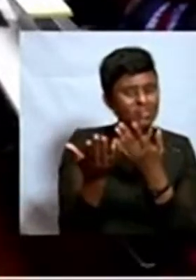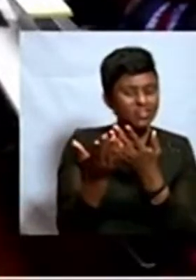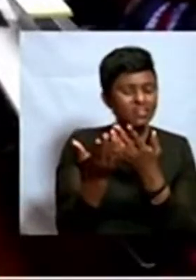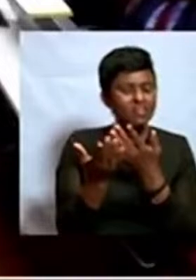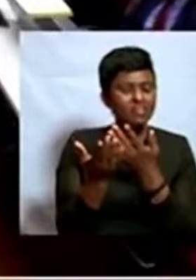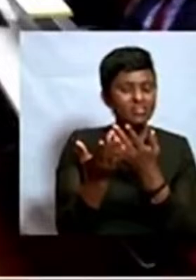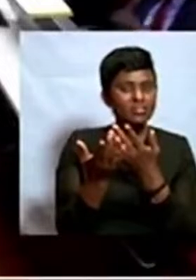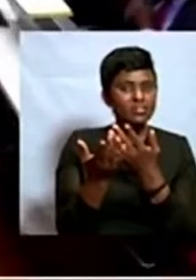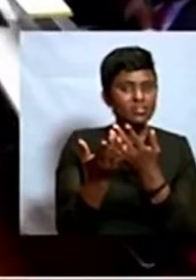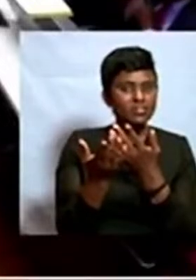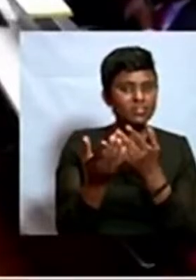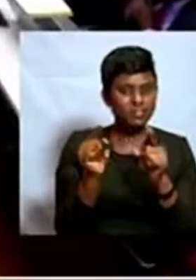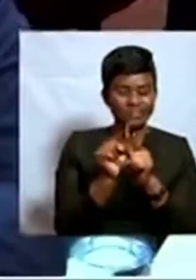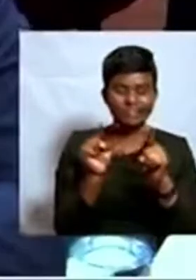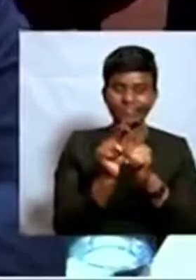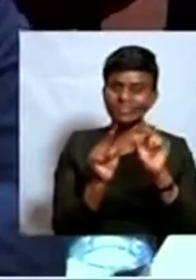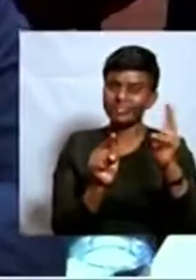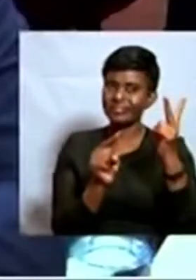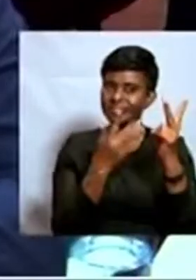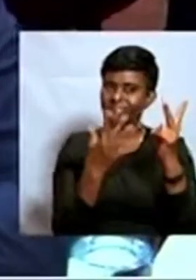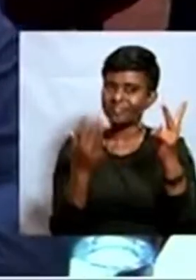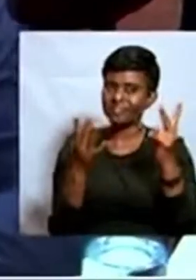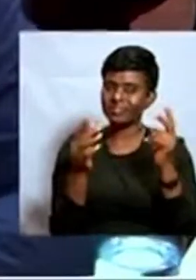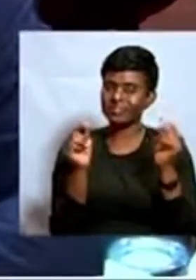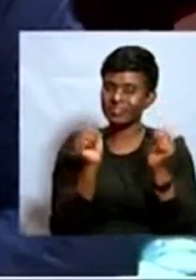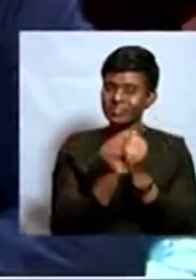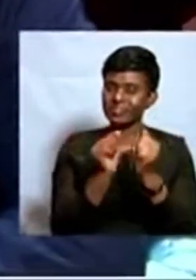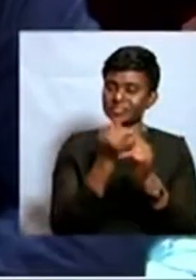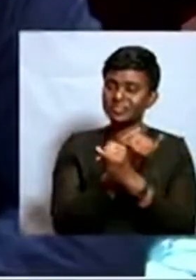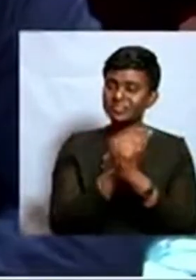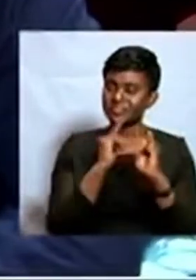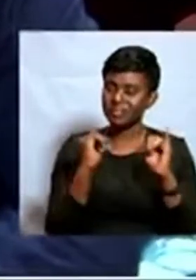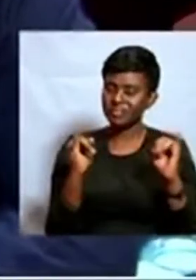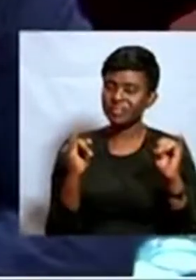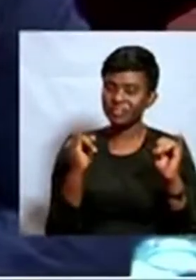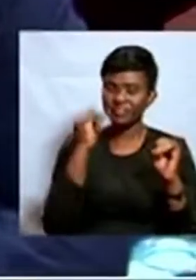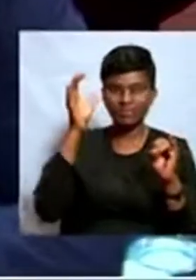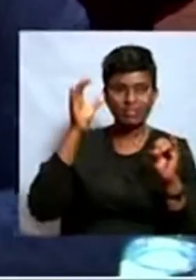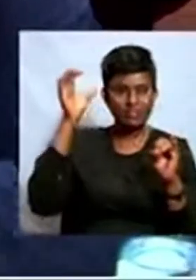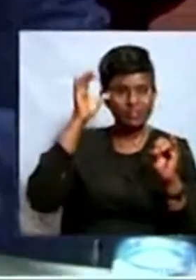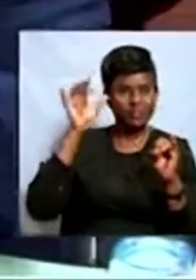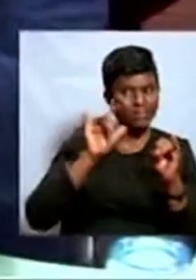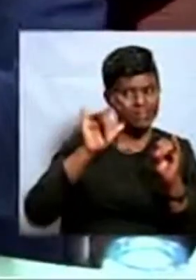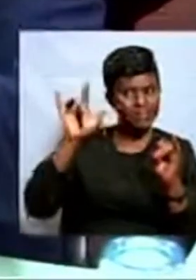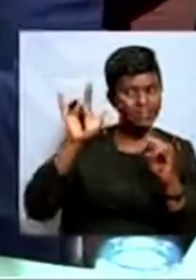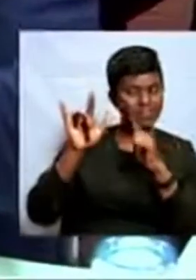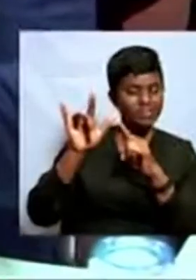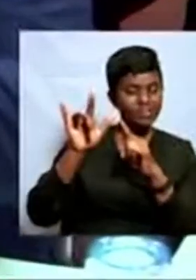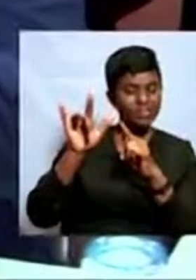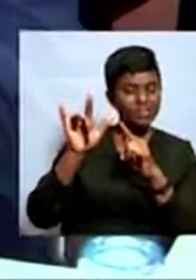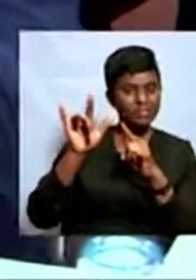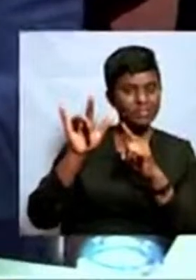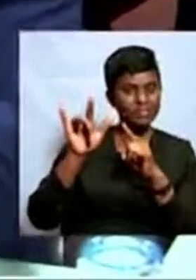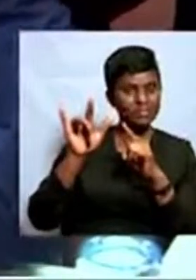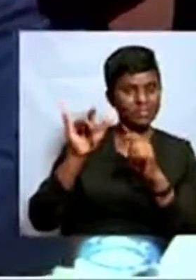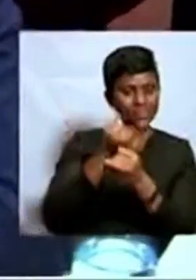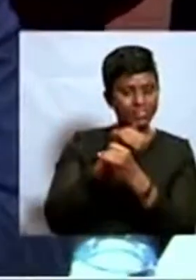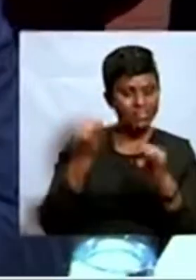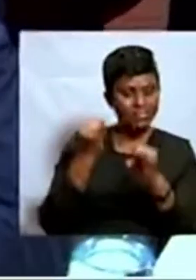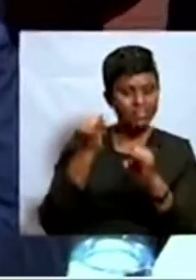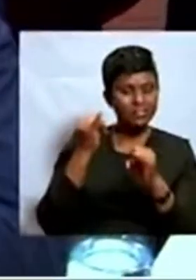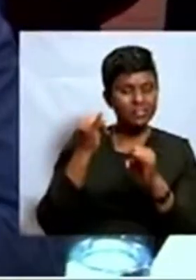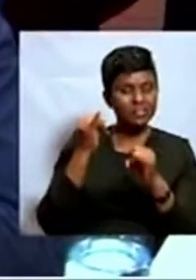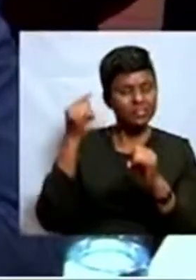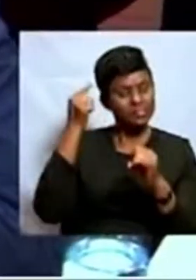aspect, and the second thing was the independence of the civil aviation from government